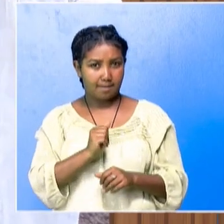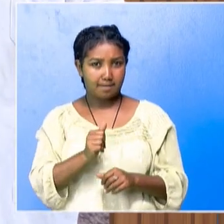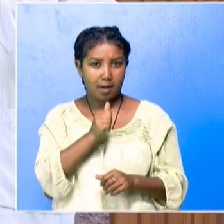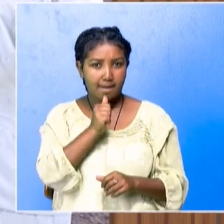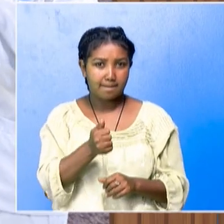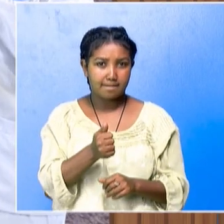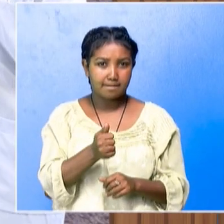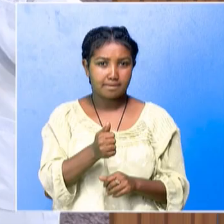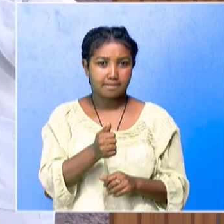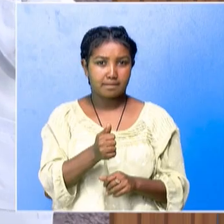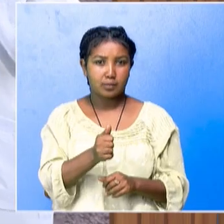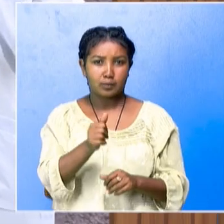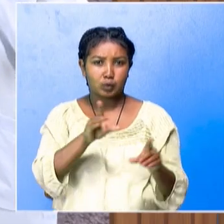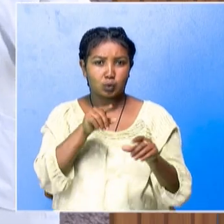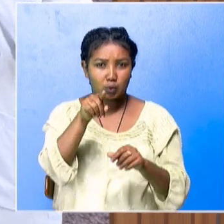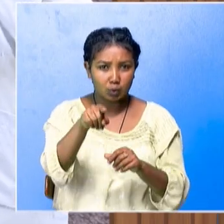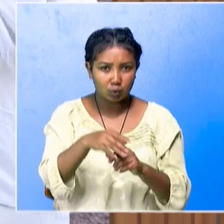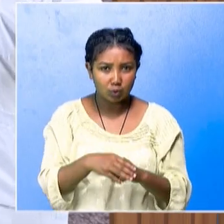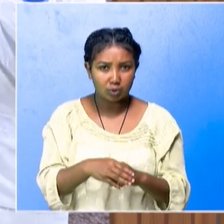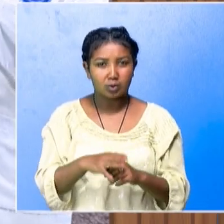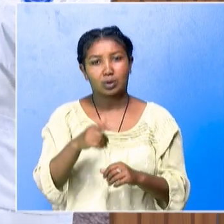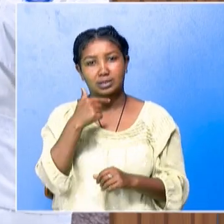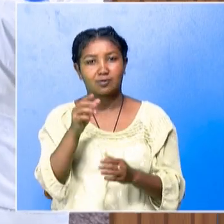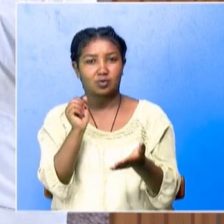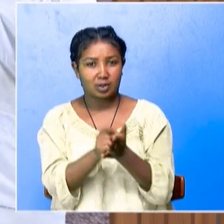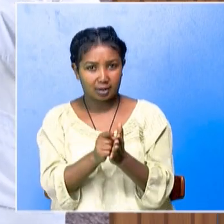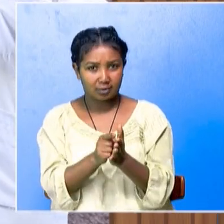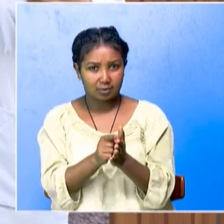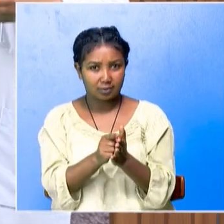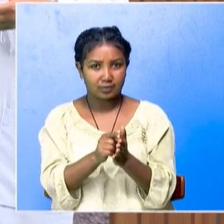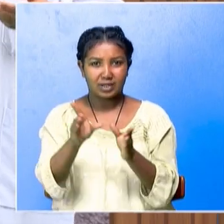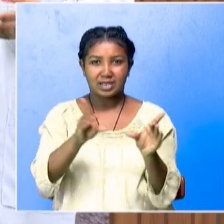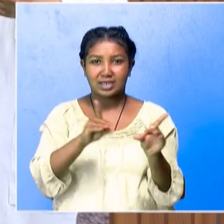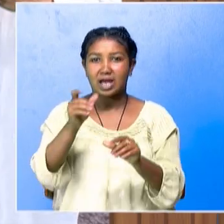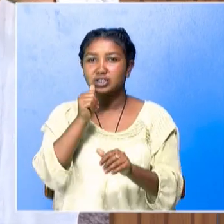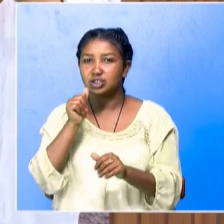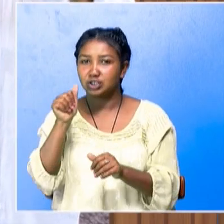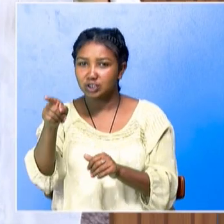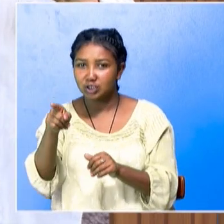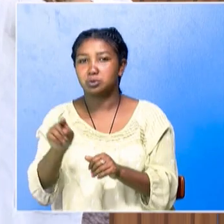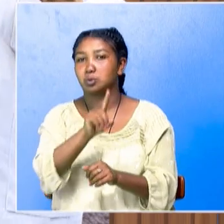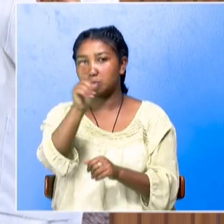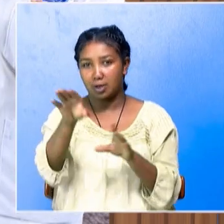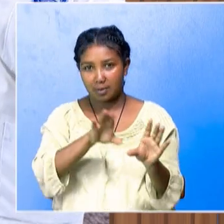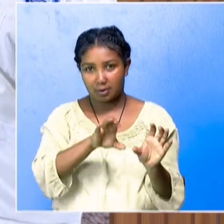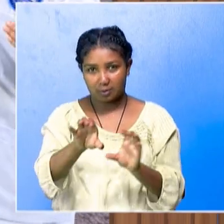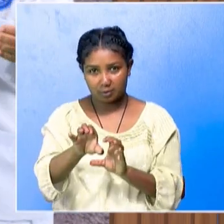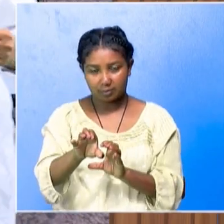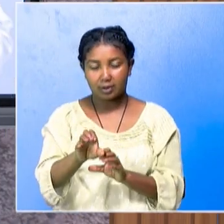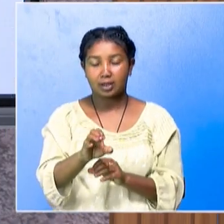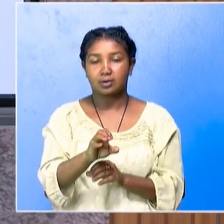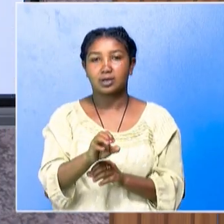or do you. We can say, for example, here, or does she. We can make question. And